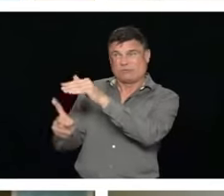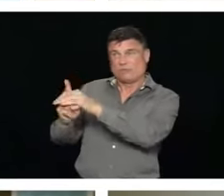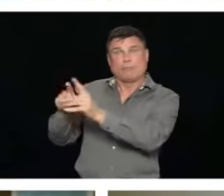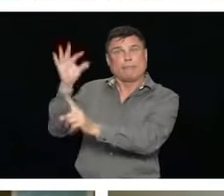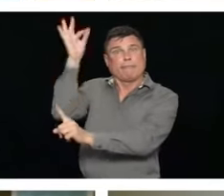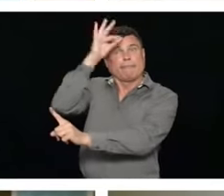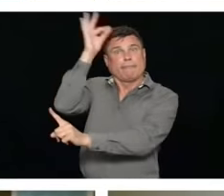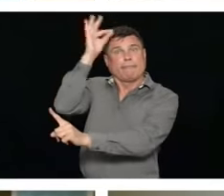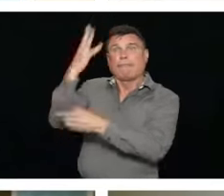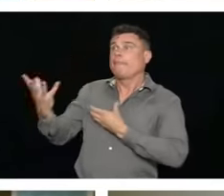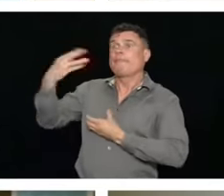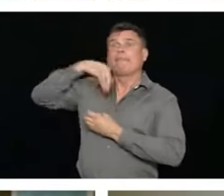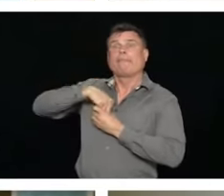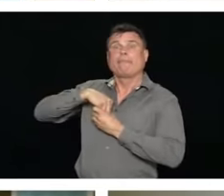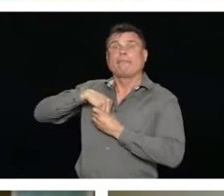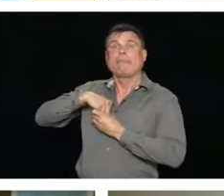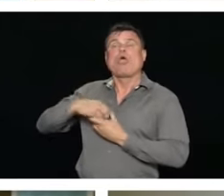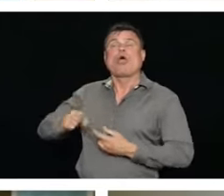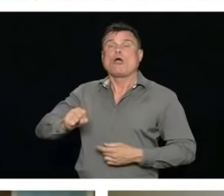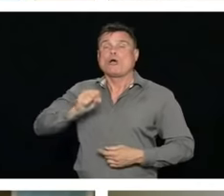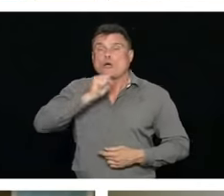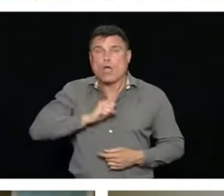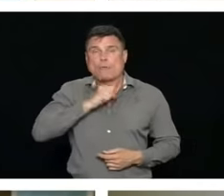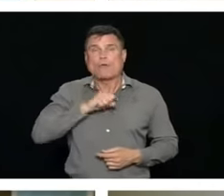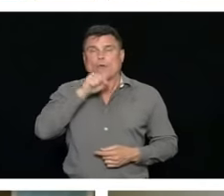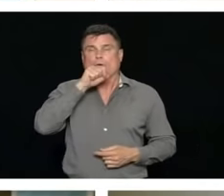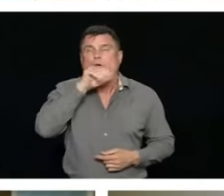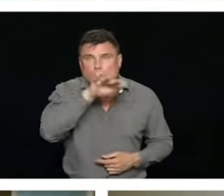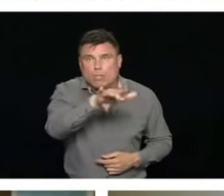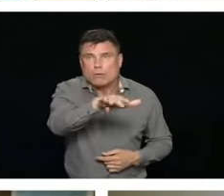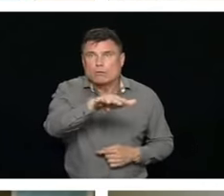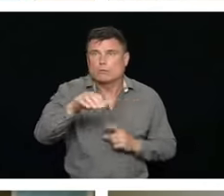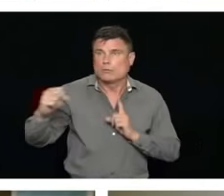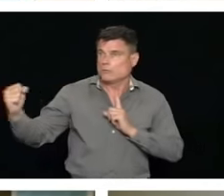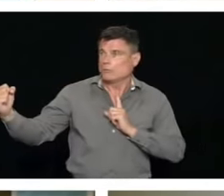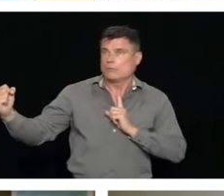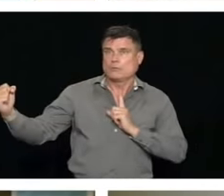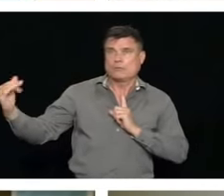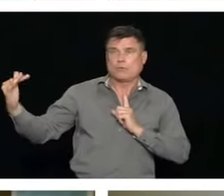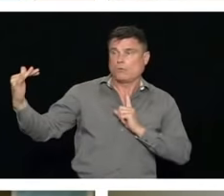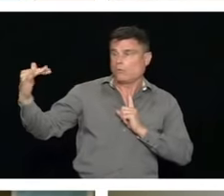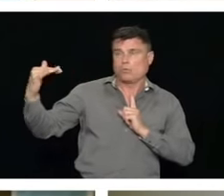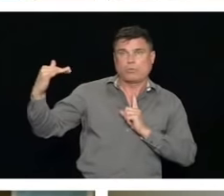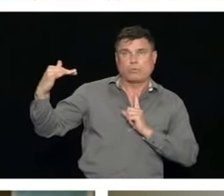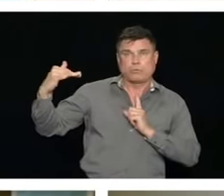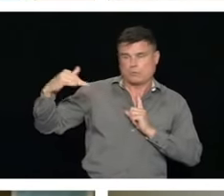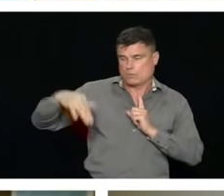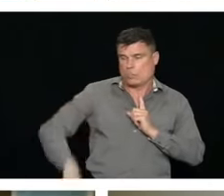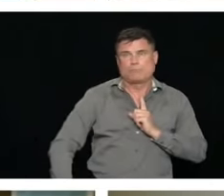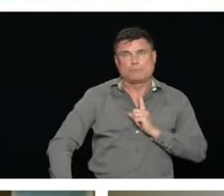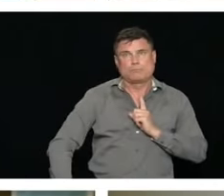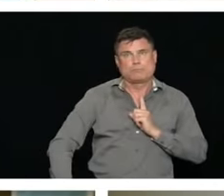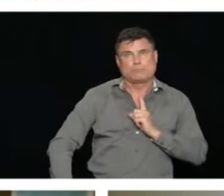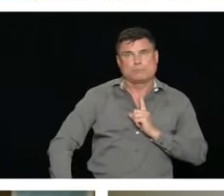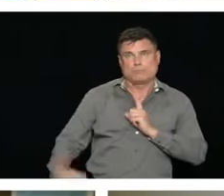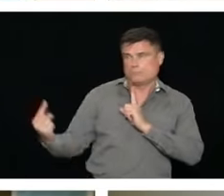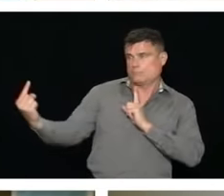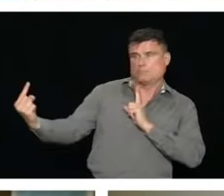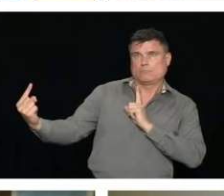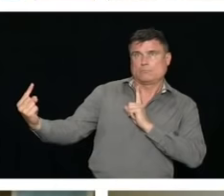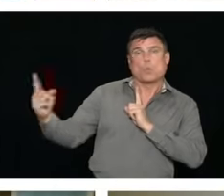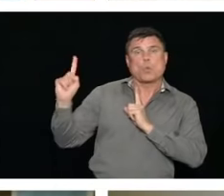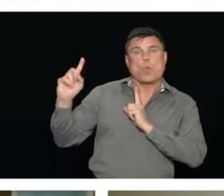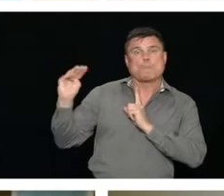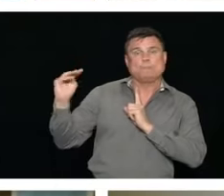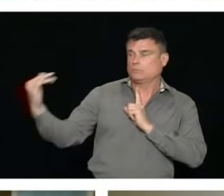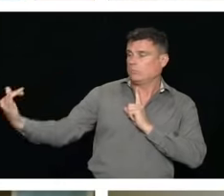sick. But if someone is sick and they cough into that 2 meters, it can land on a surface which